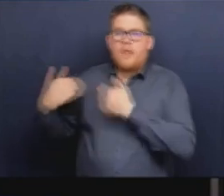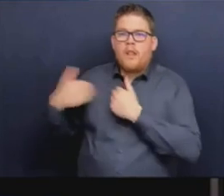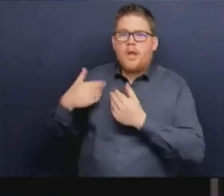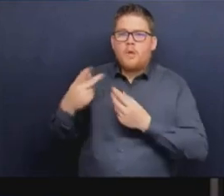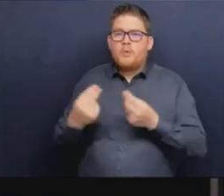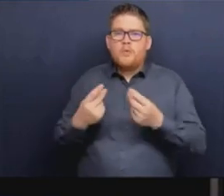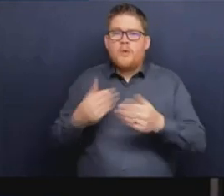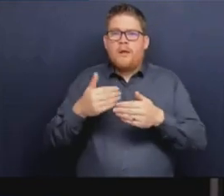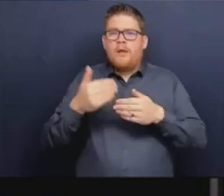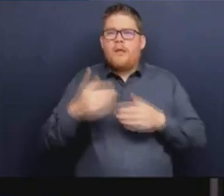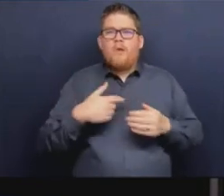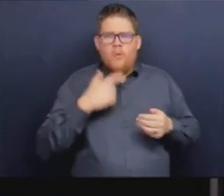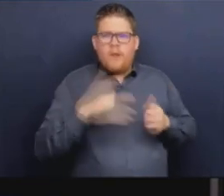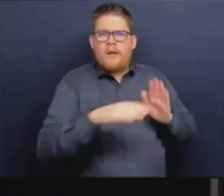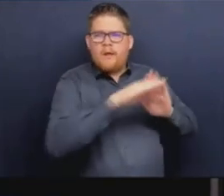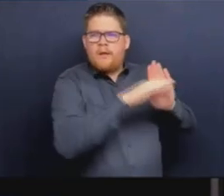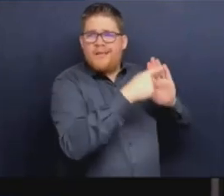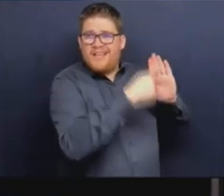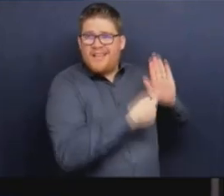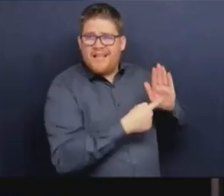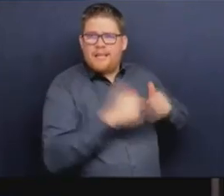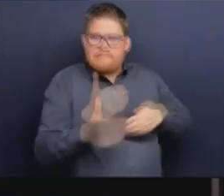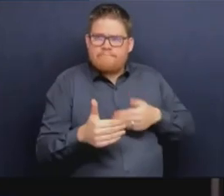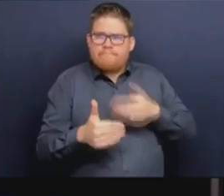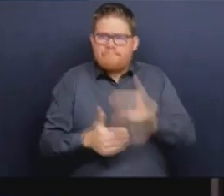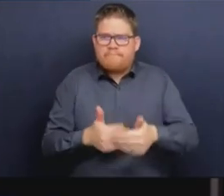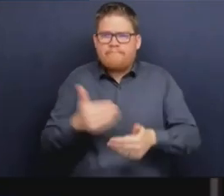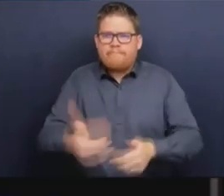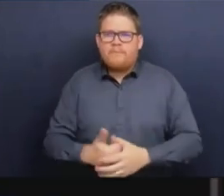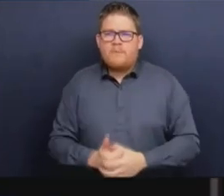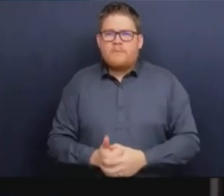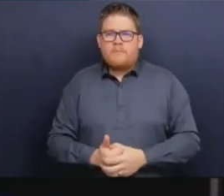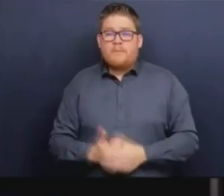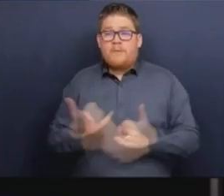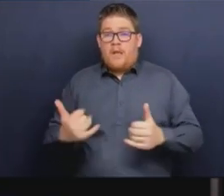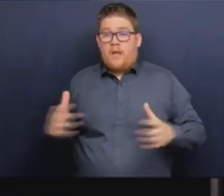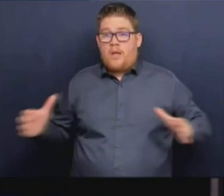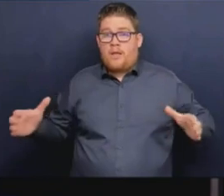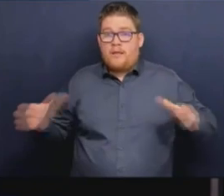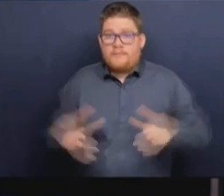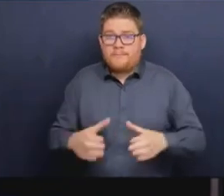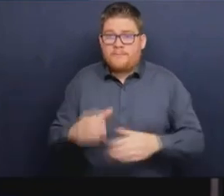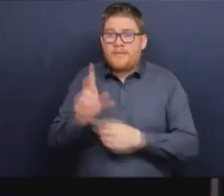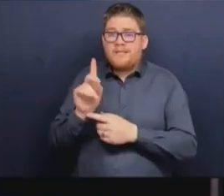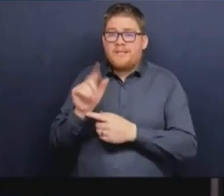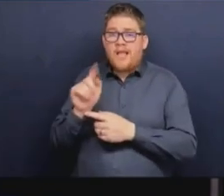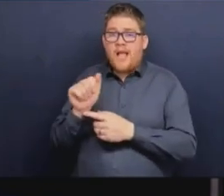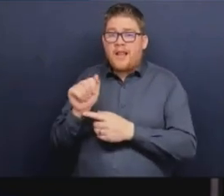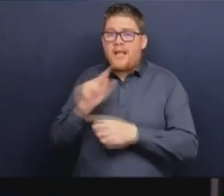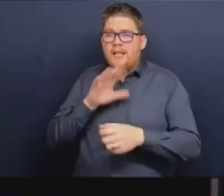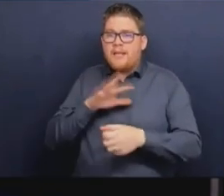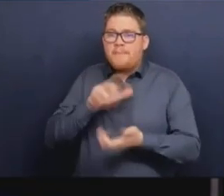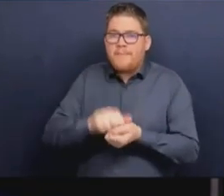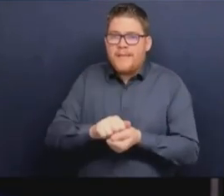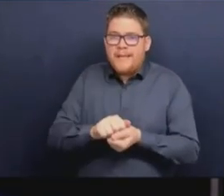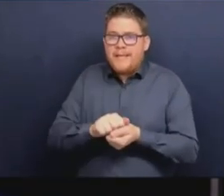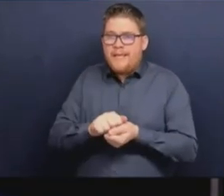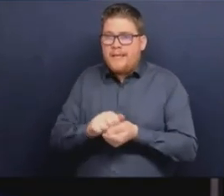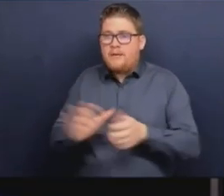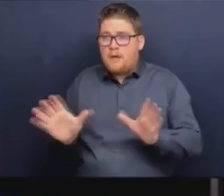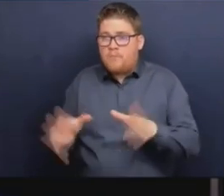Appointment of the anti-racism committee, data committee, collecting the population survey, and then also the first report coming